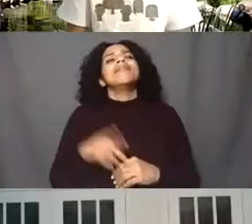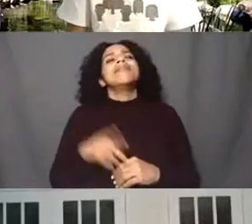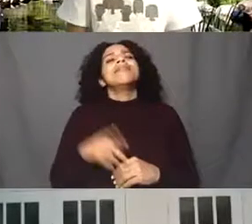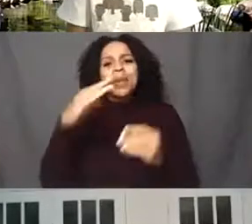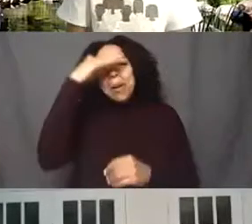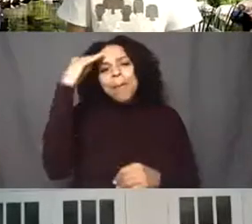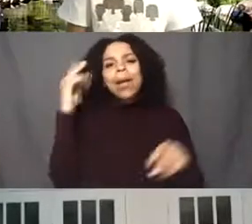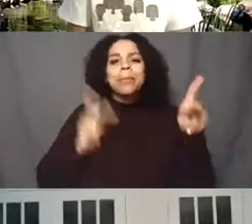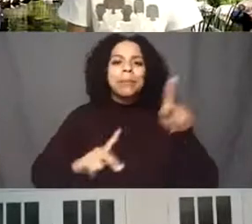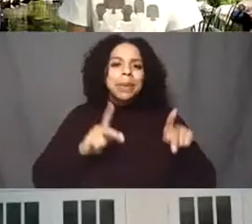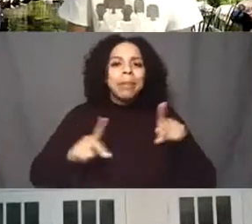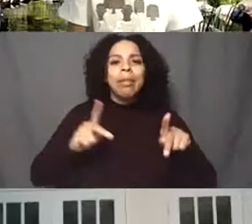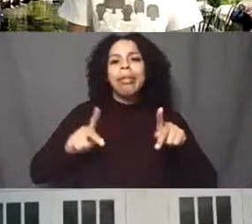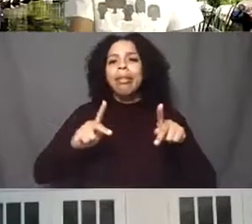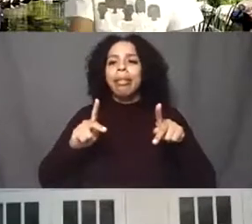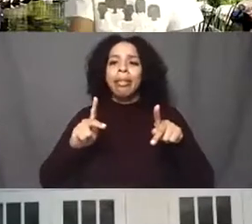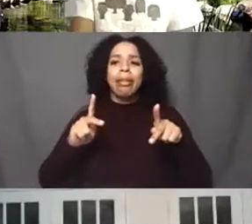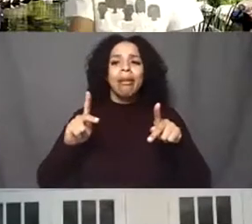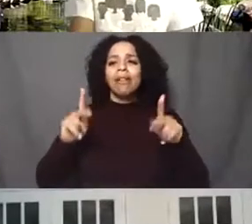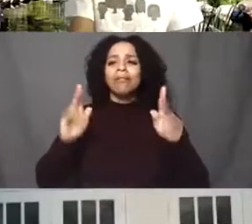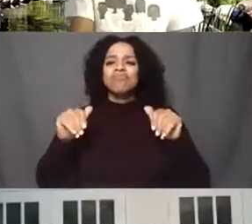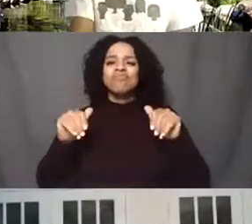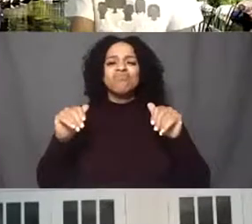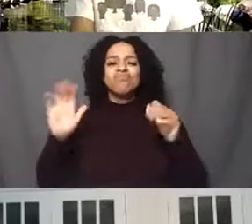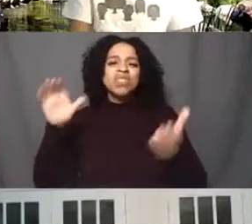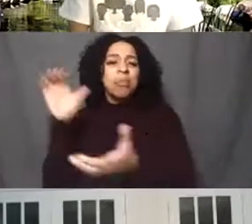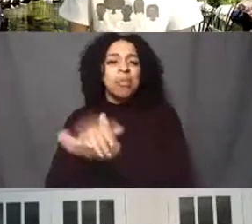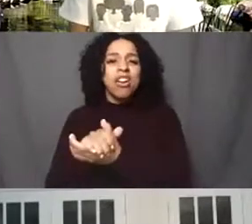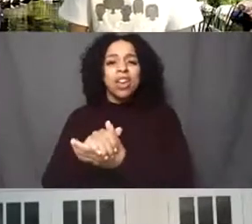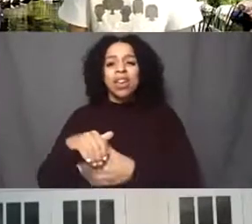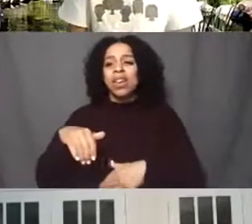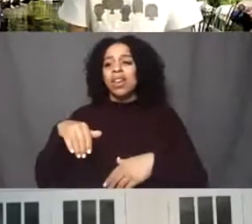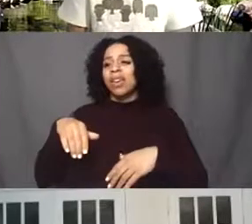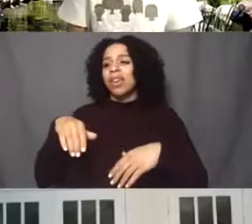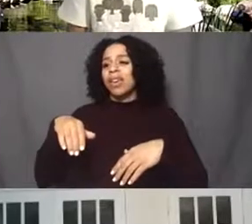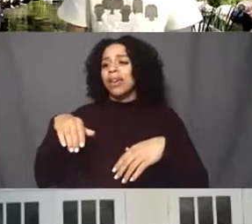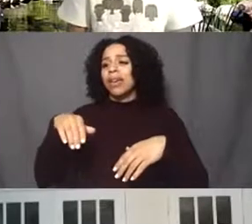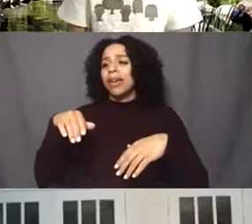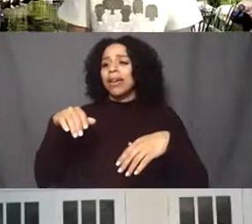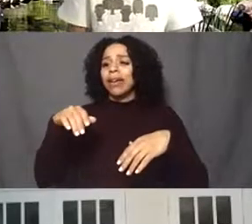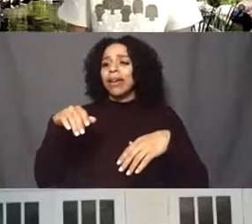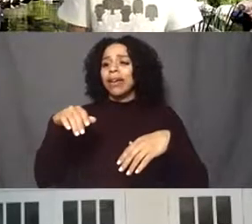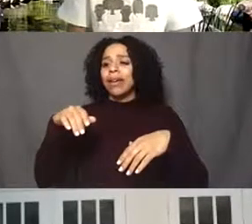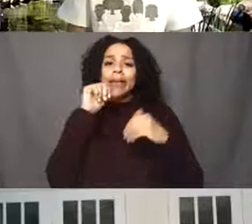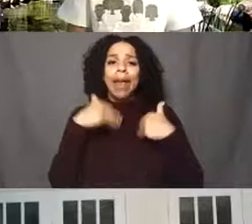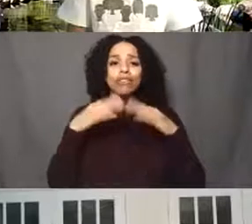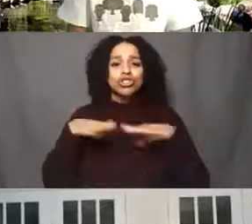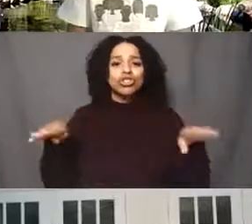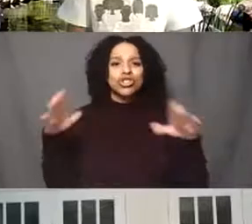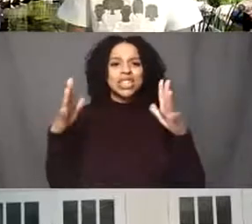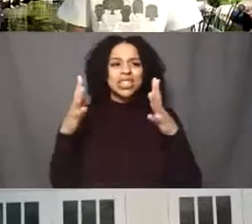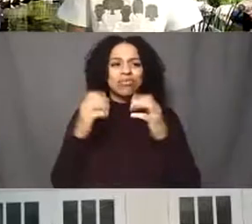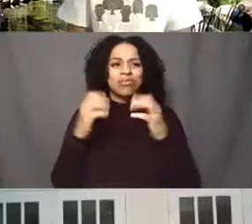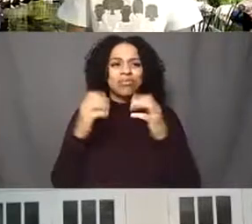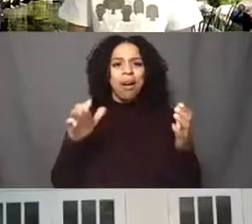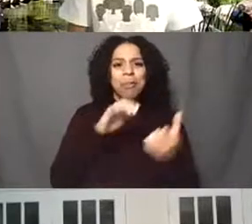just got married and didn't have children out of wedlock and bought a home and got an education, that we could close